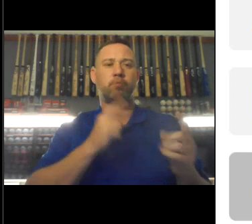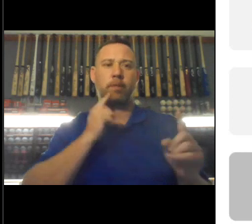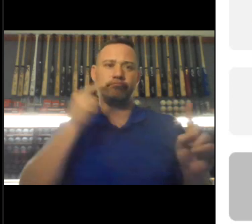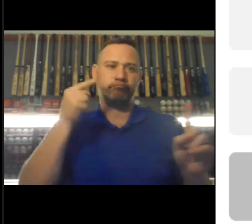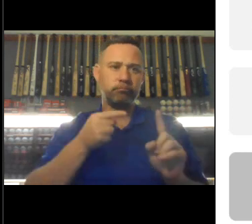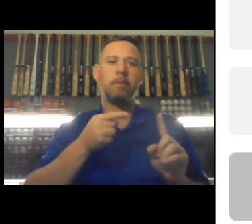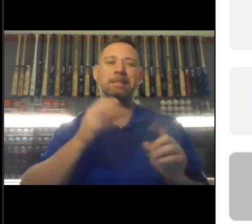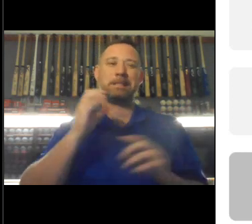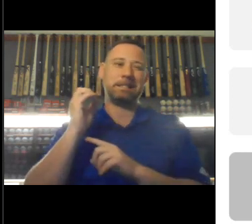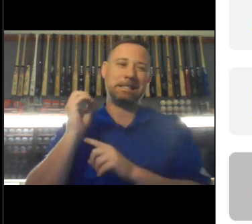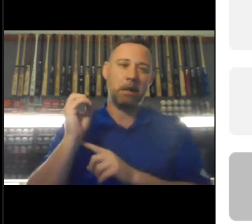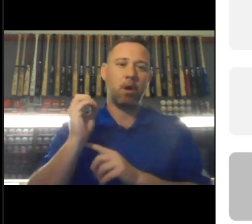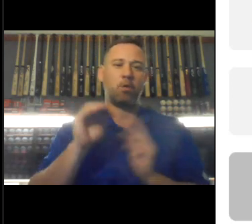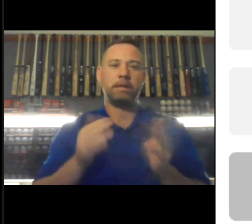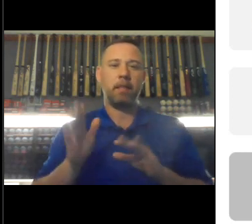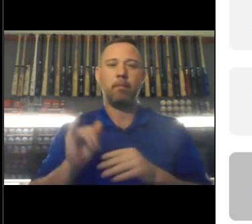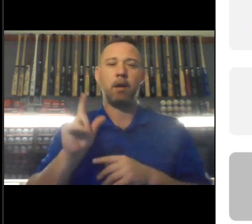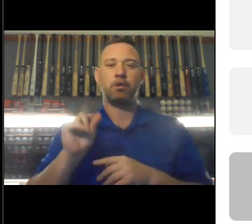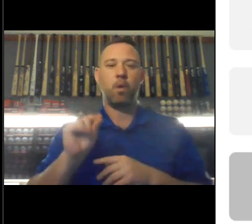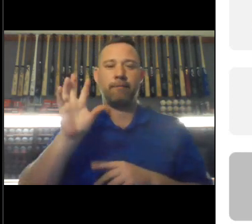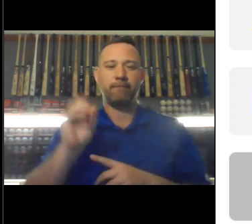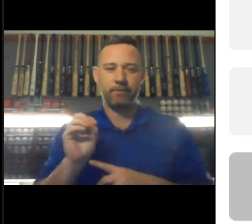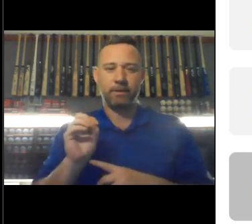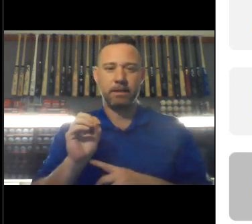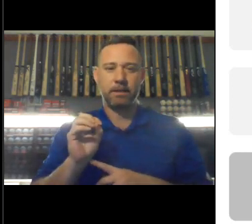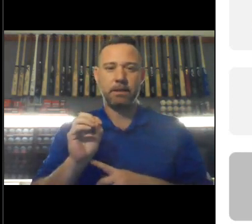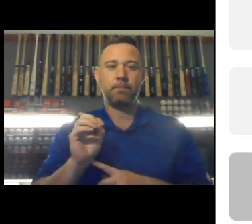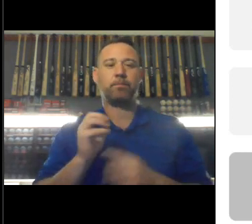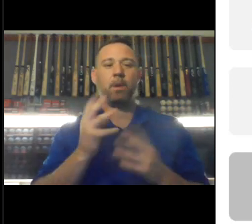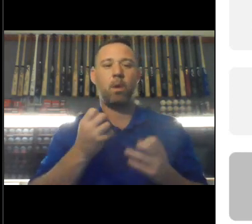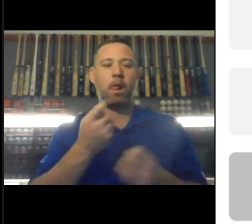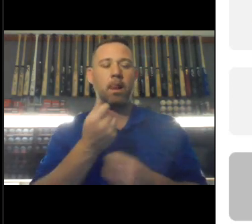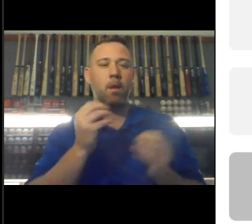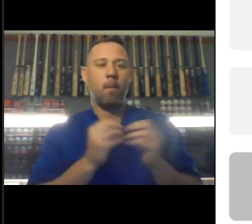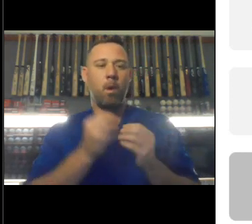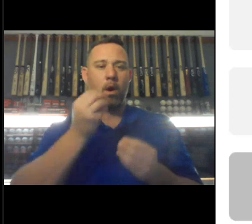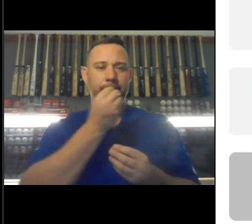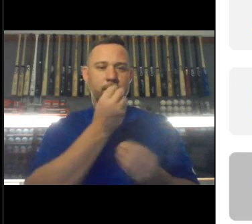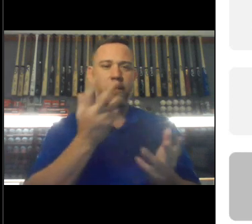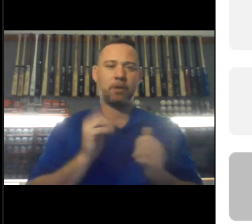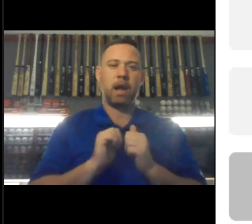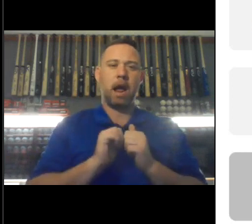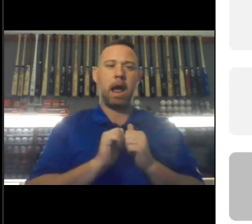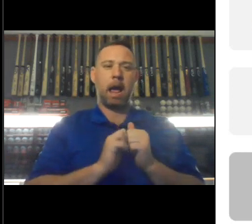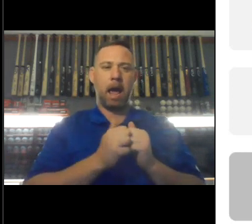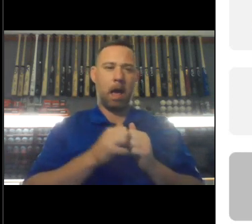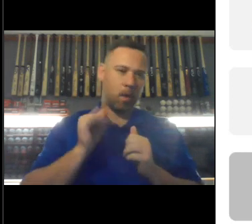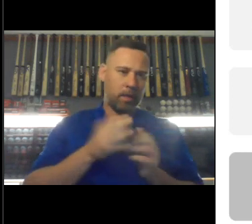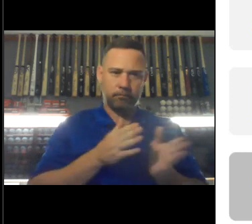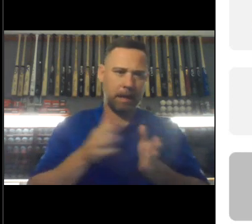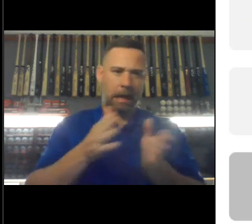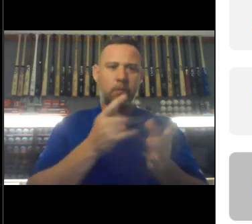by 2050. And today I wanted to give you a little bit more information on how we're going to go about that path to